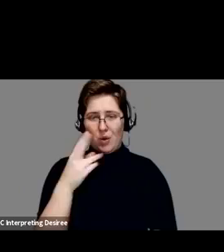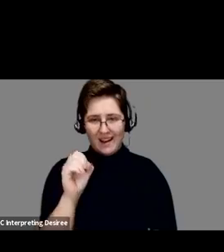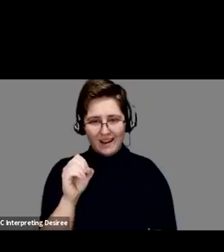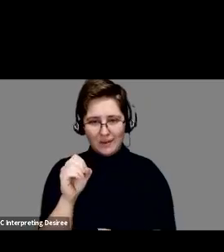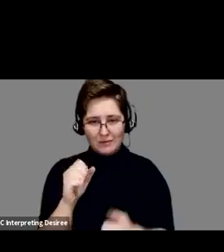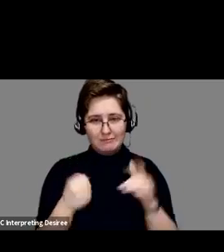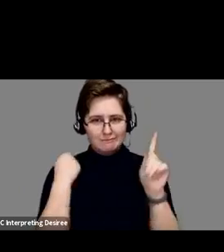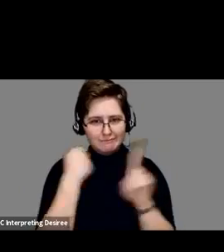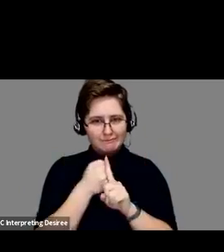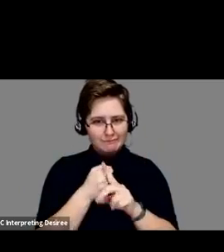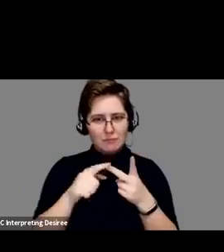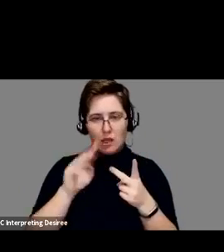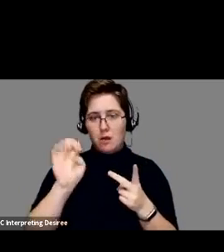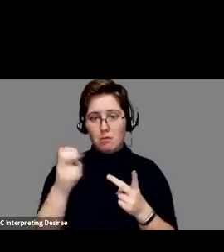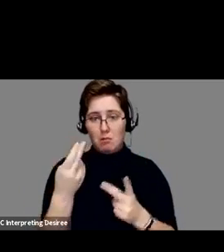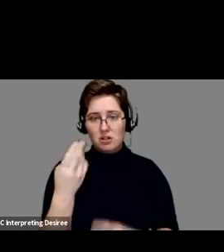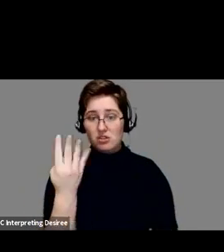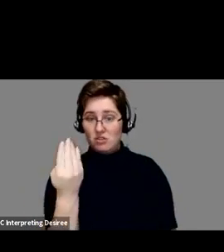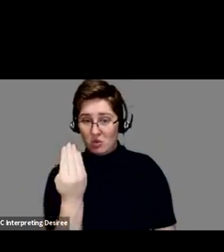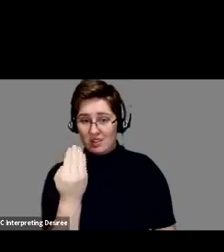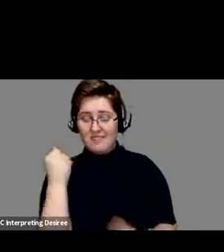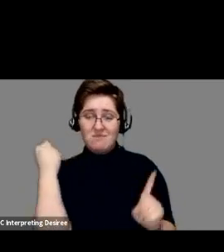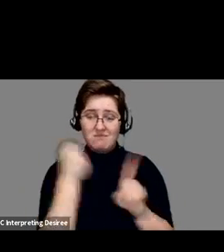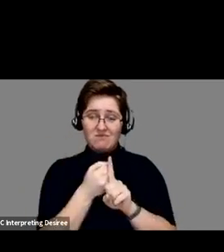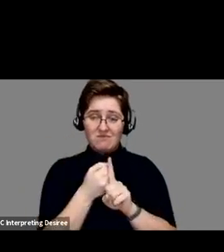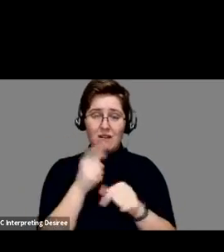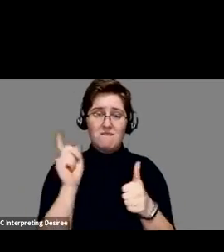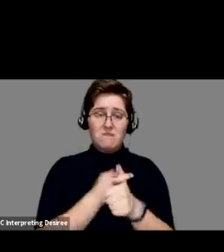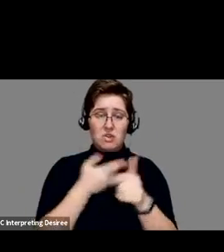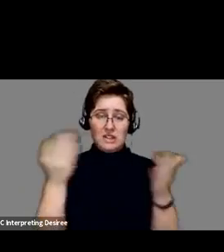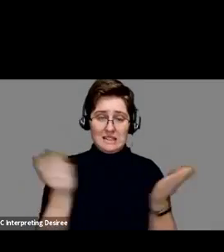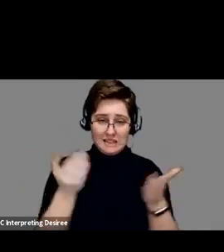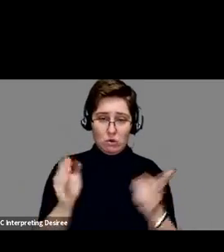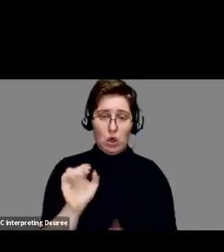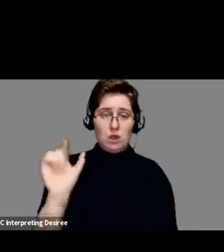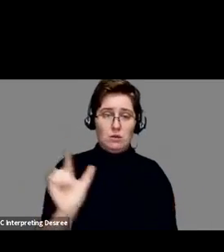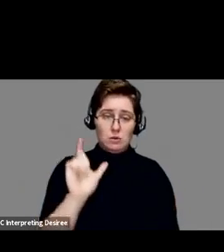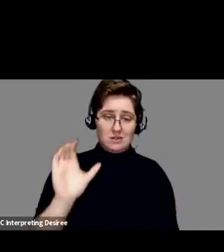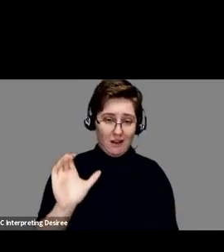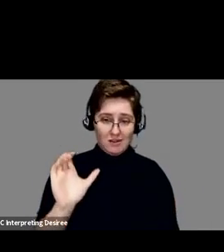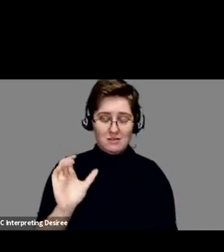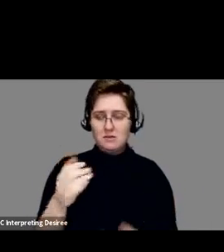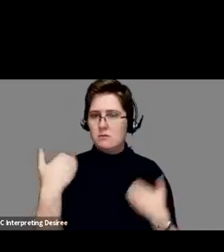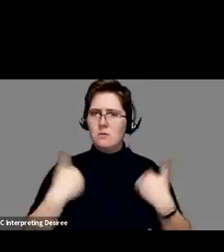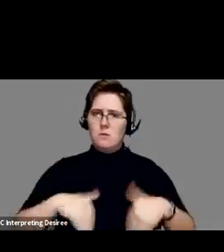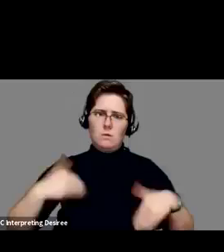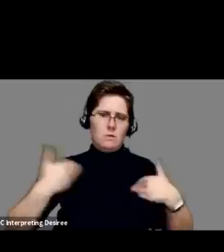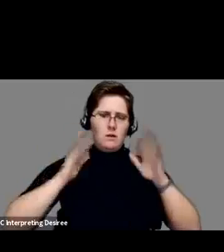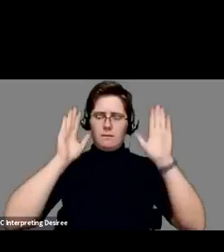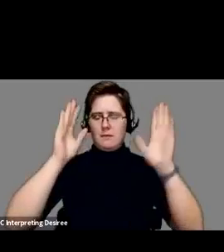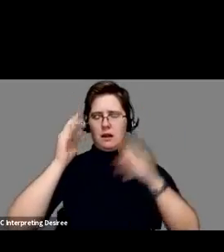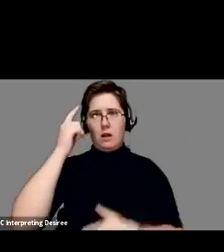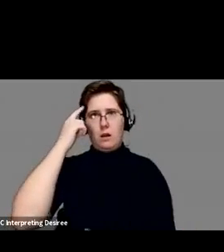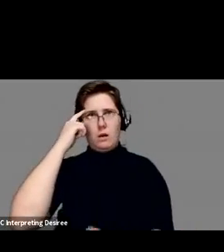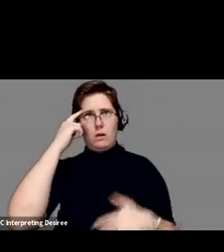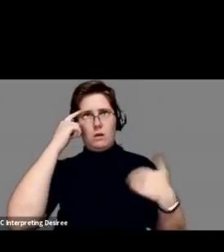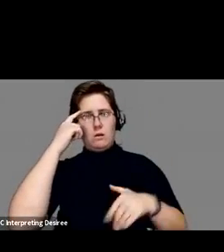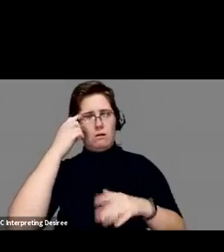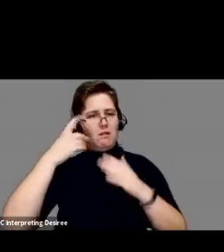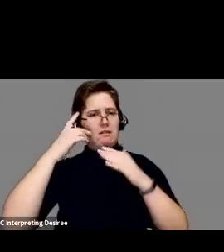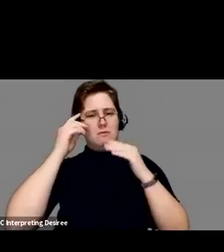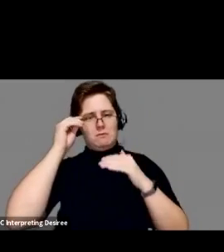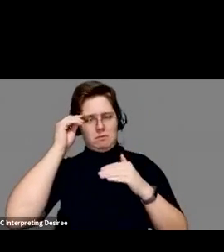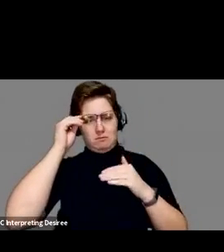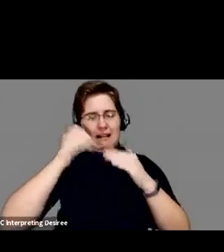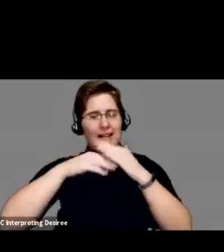our first case in Lucas County. And it's literally amazing to think in the period of less than 8 months, we